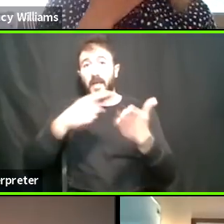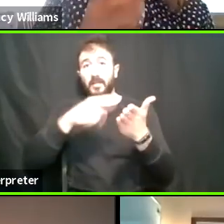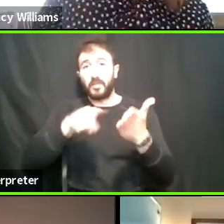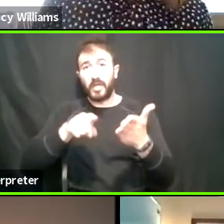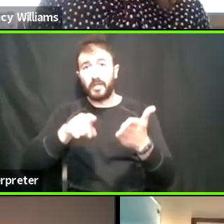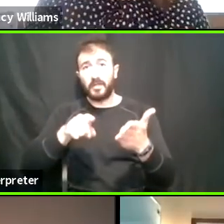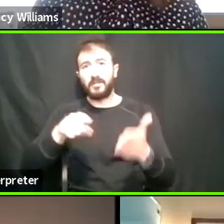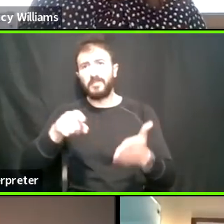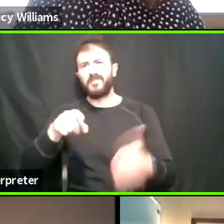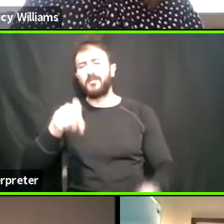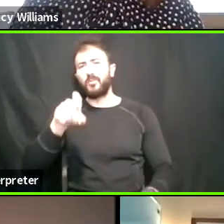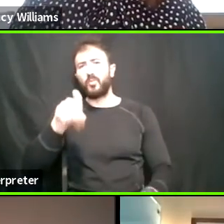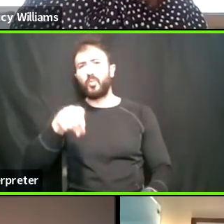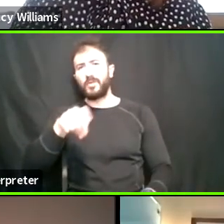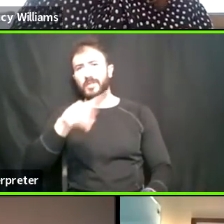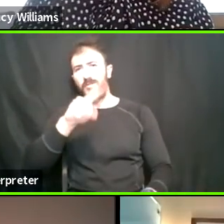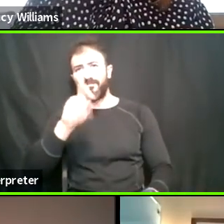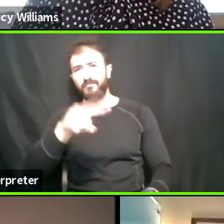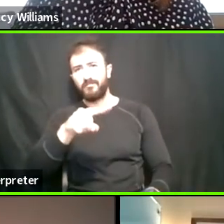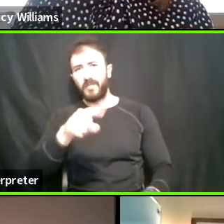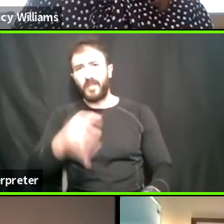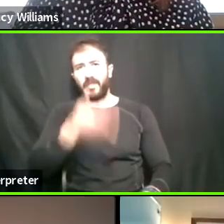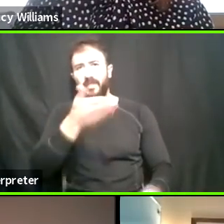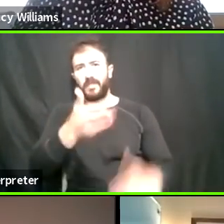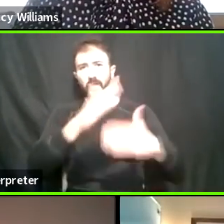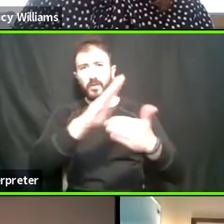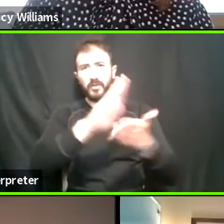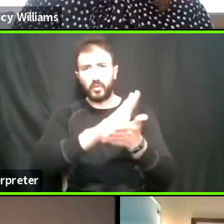questions about substitute staff.